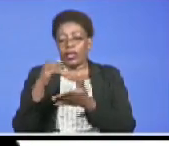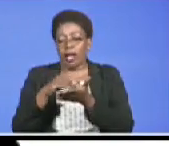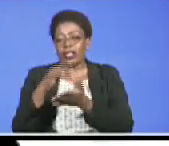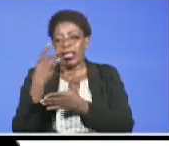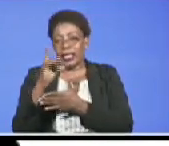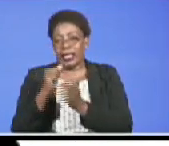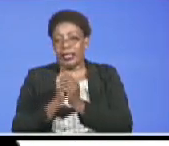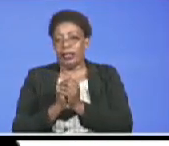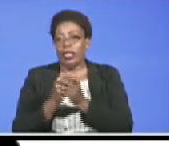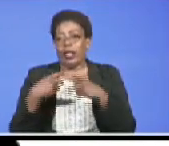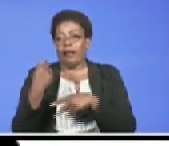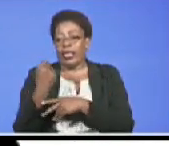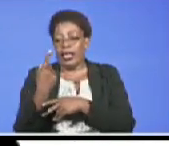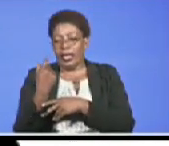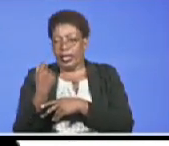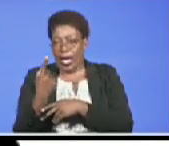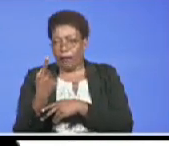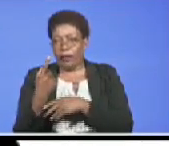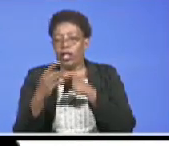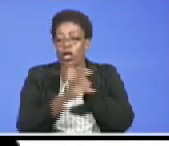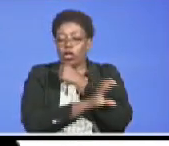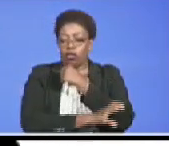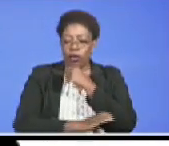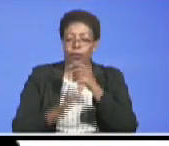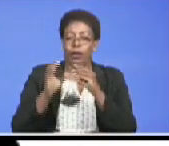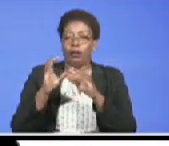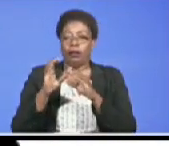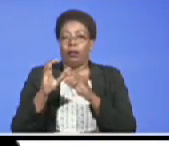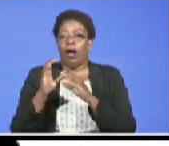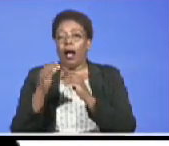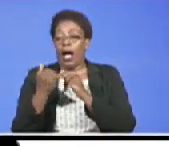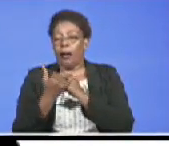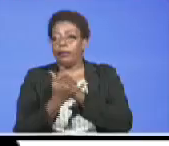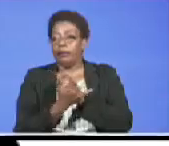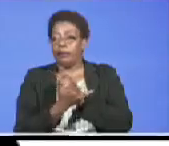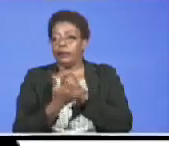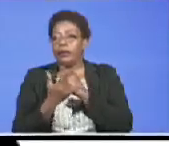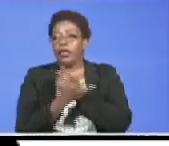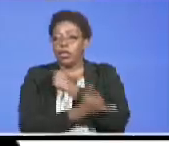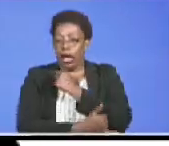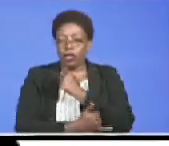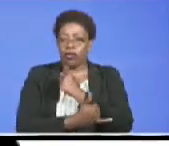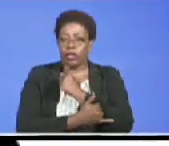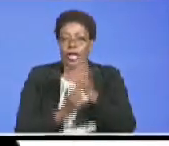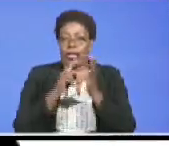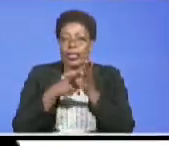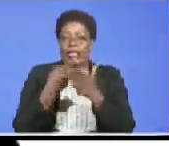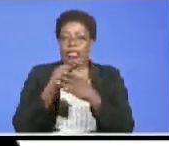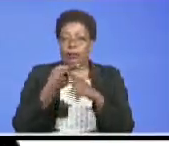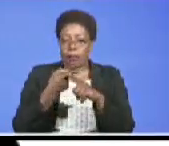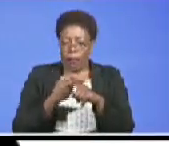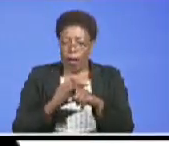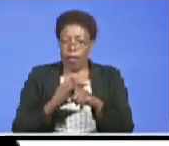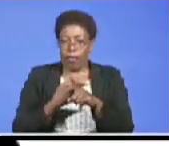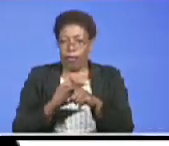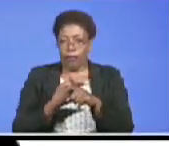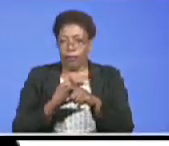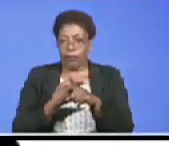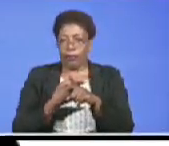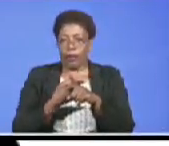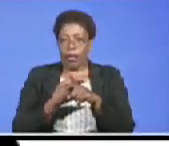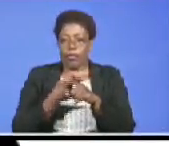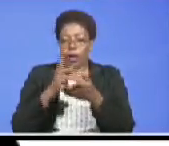can be found in 11 Caribbean countries and are sold locally at AML Foods, and just this month was picked up by the Prescription Parlor